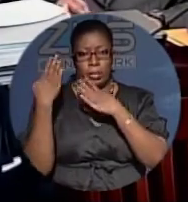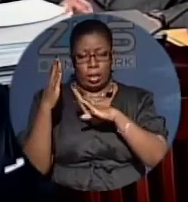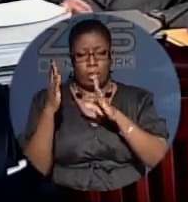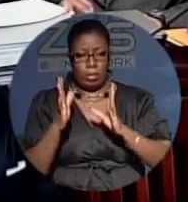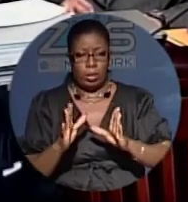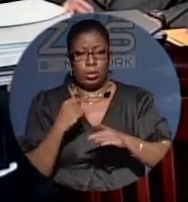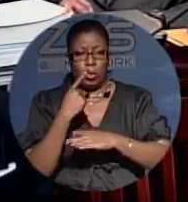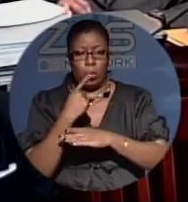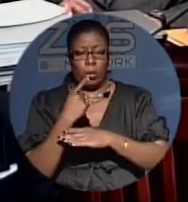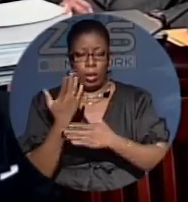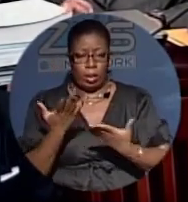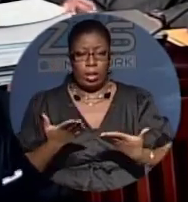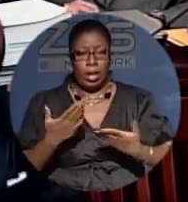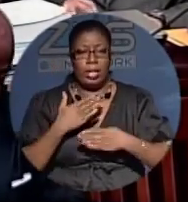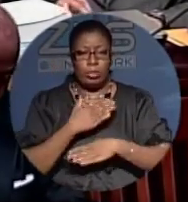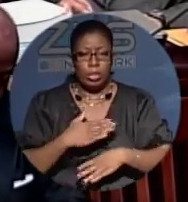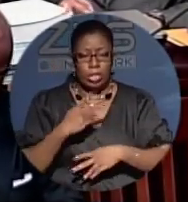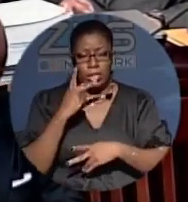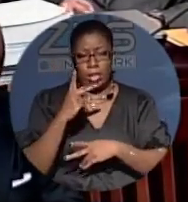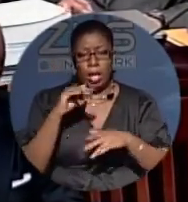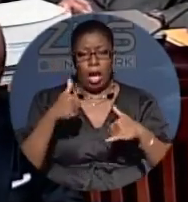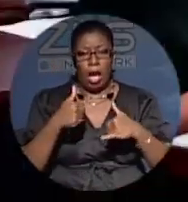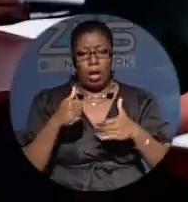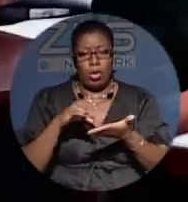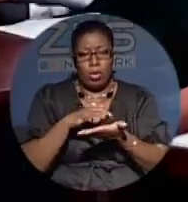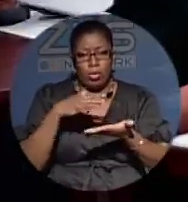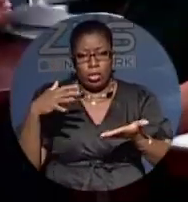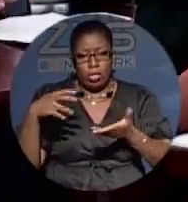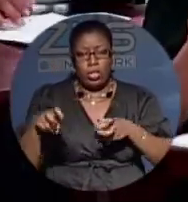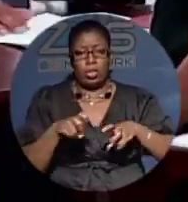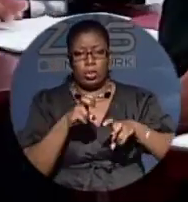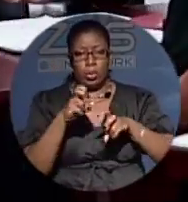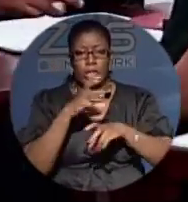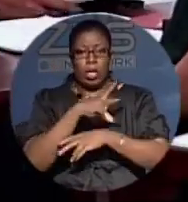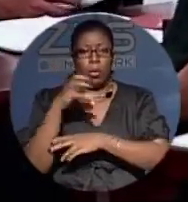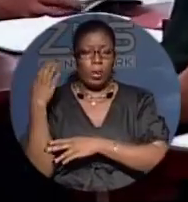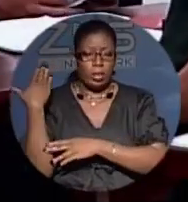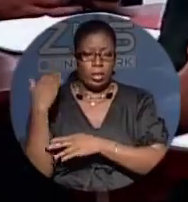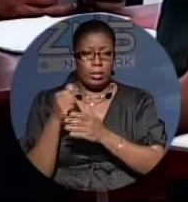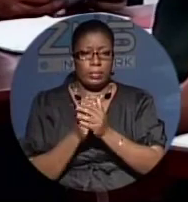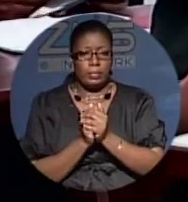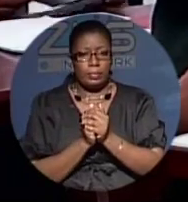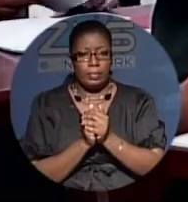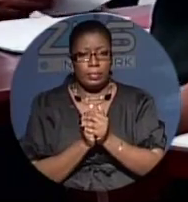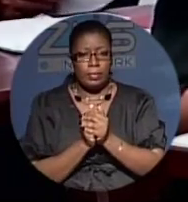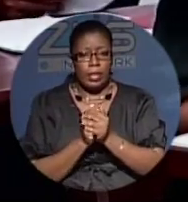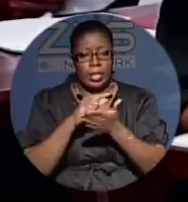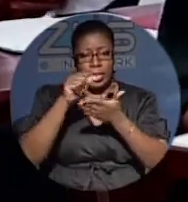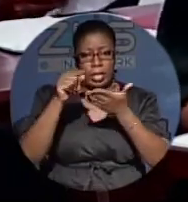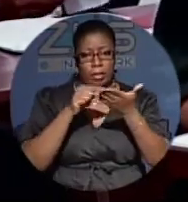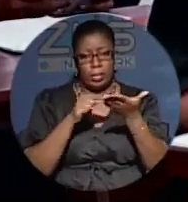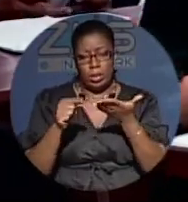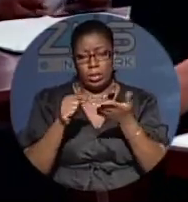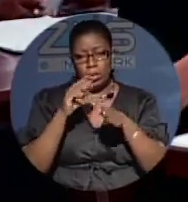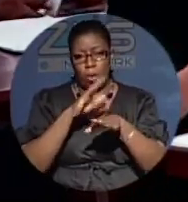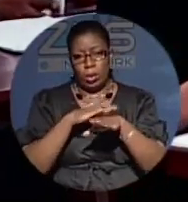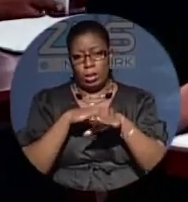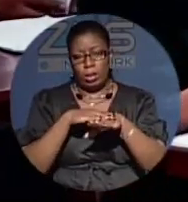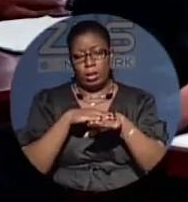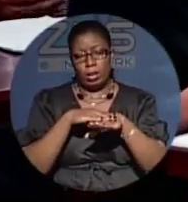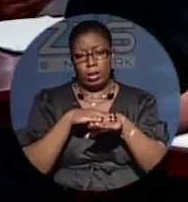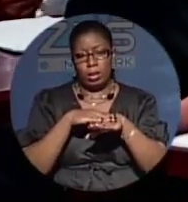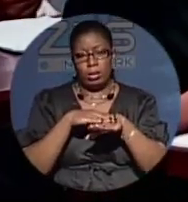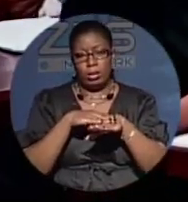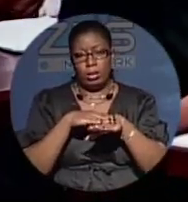to appreciate how rich this journey was. Leading off the opposition Progressive Liberal Party's debate on the Antiquities, Monuments and